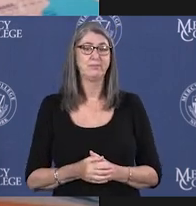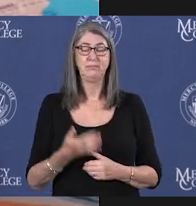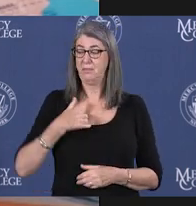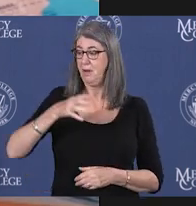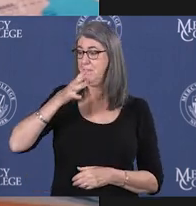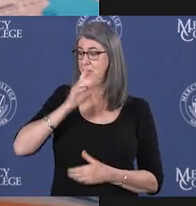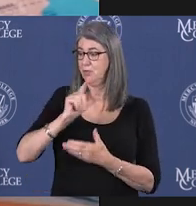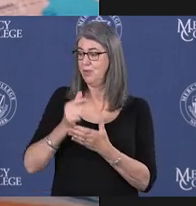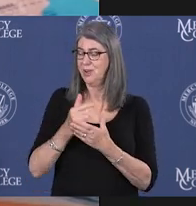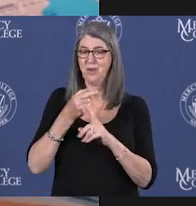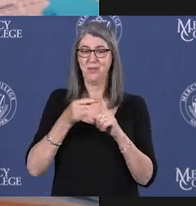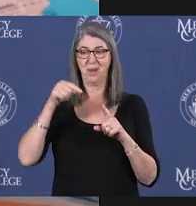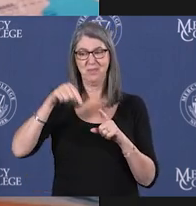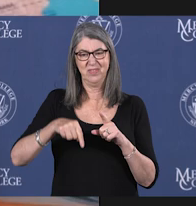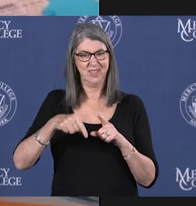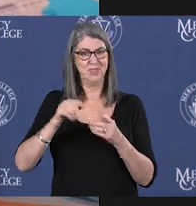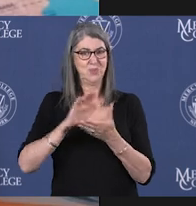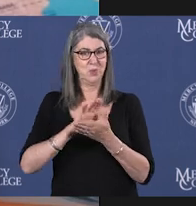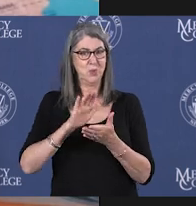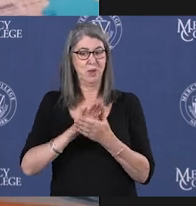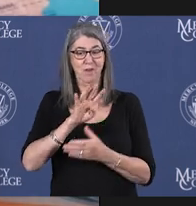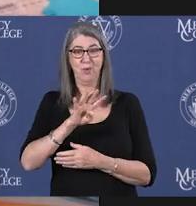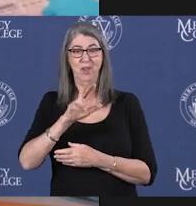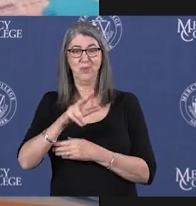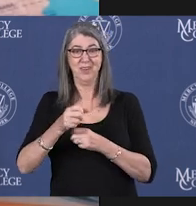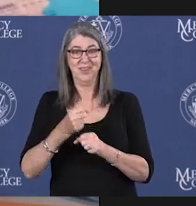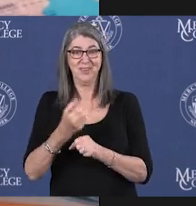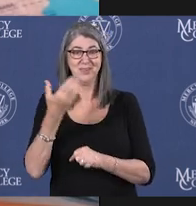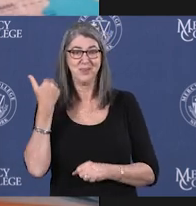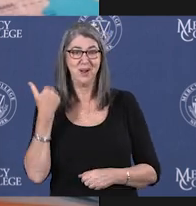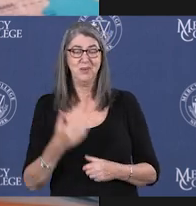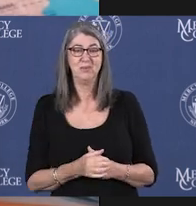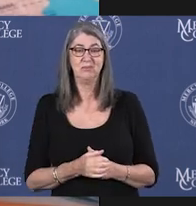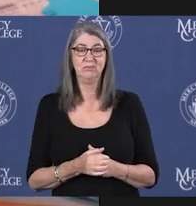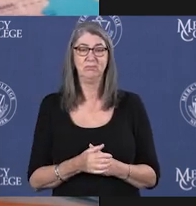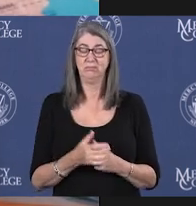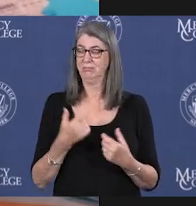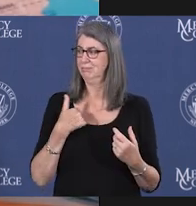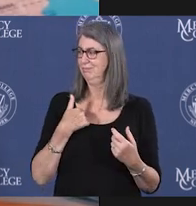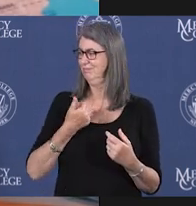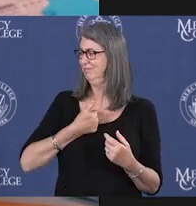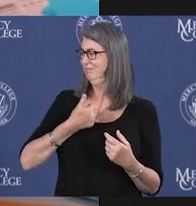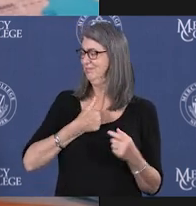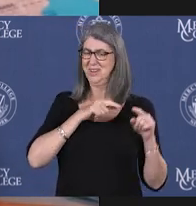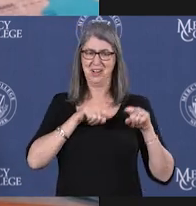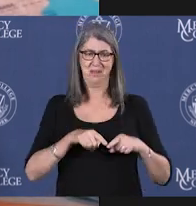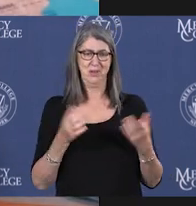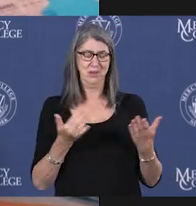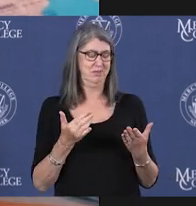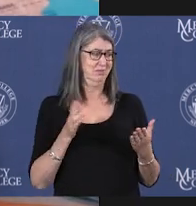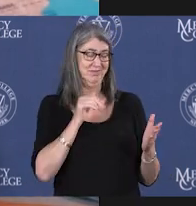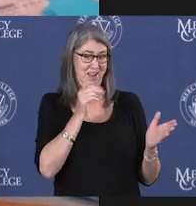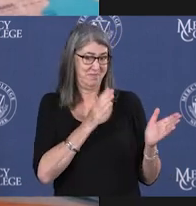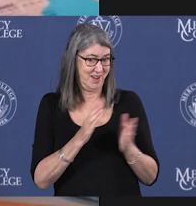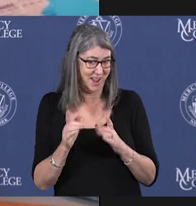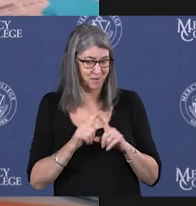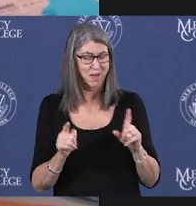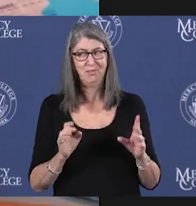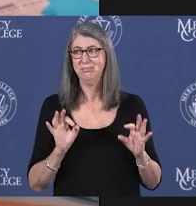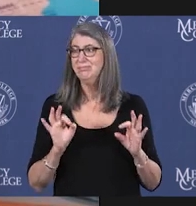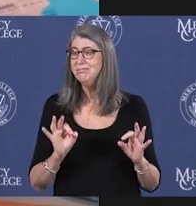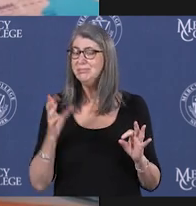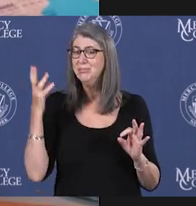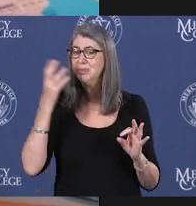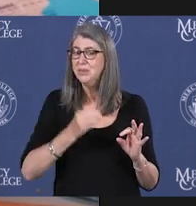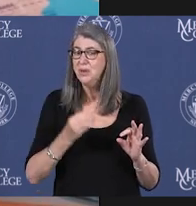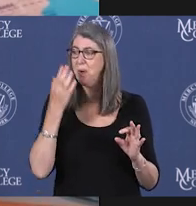My mother graduated from this institution 43 years ago. That I would end up coming here as well was unplanned but beautiful, because